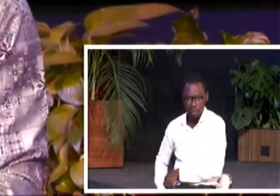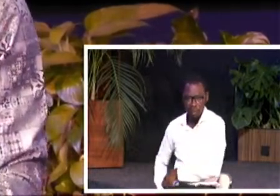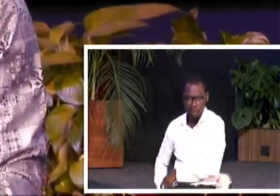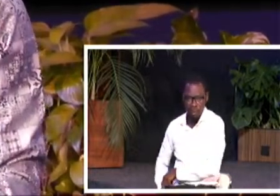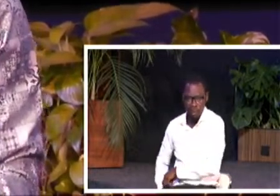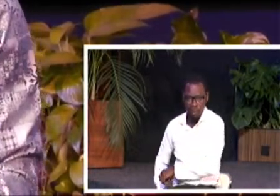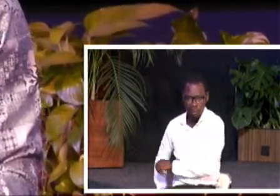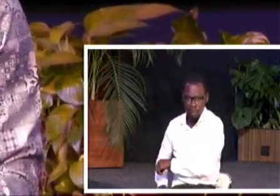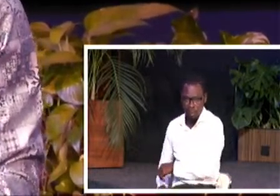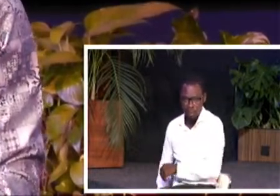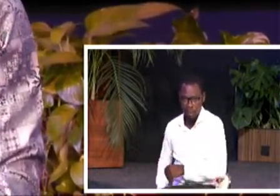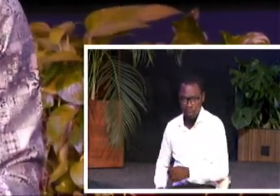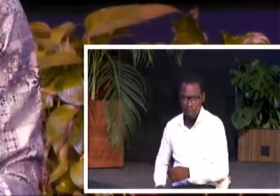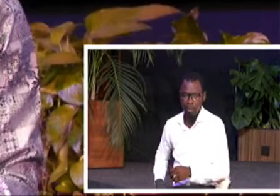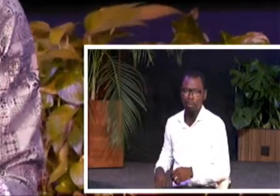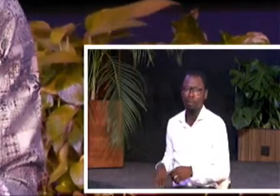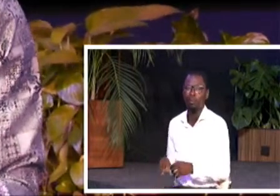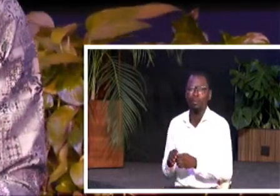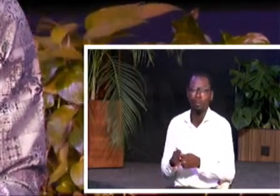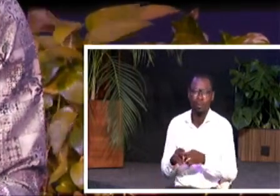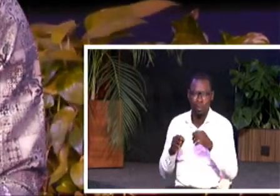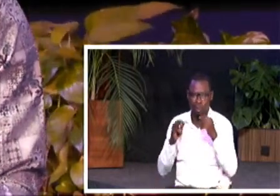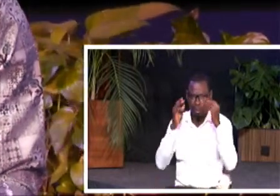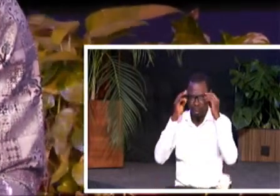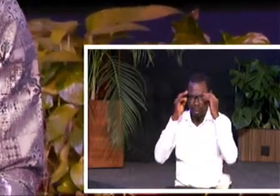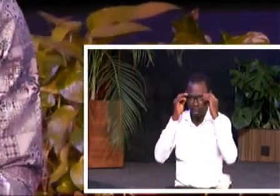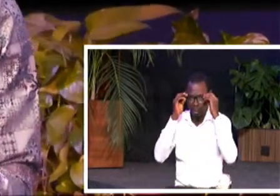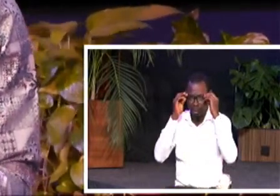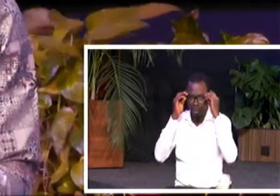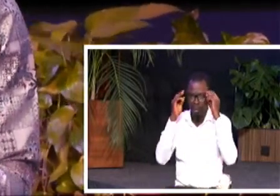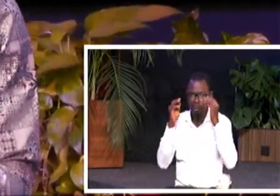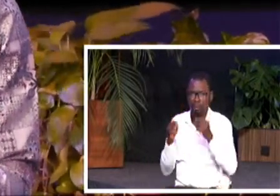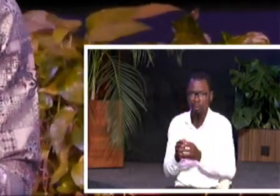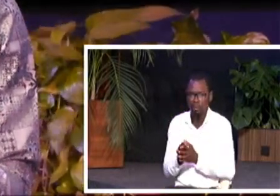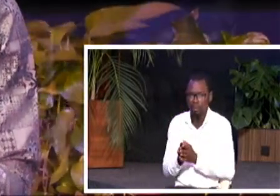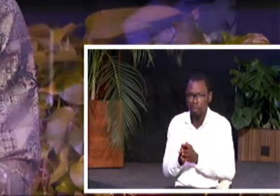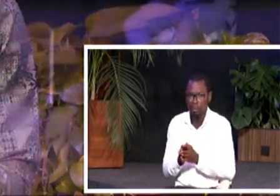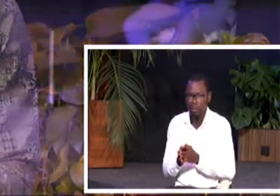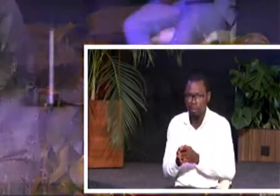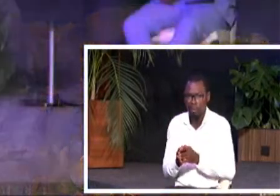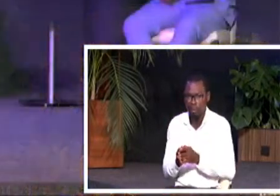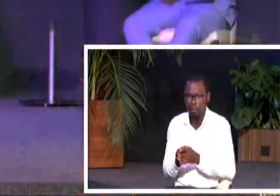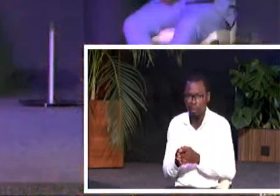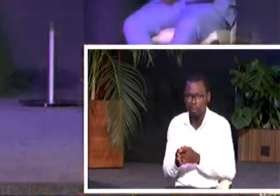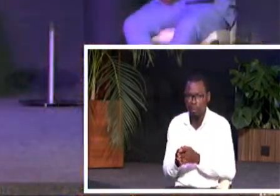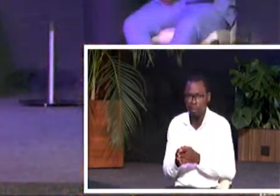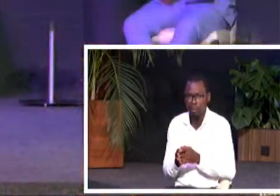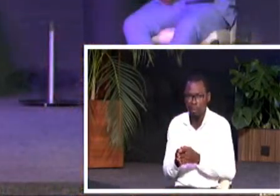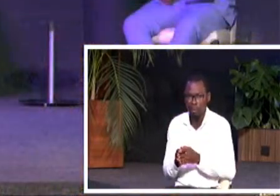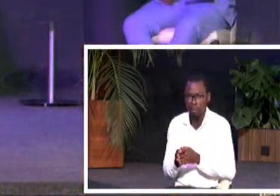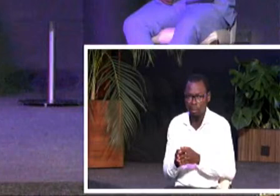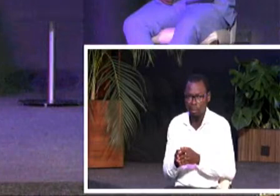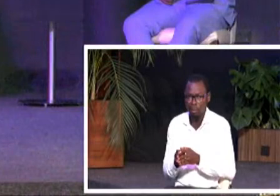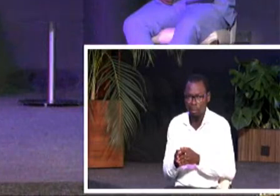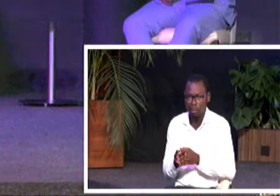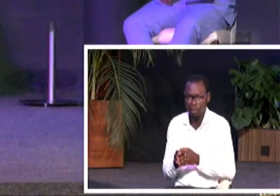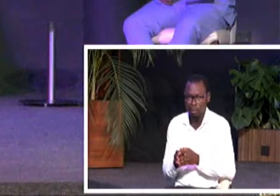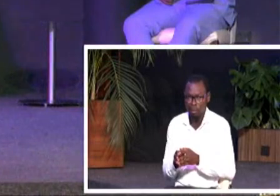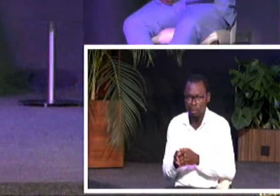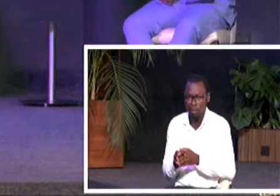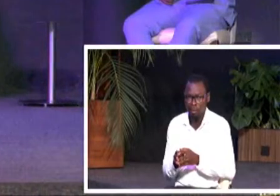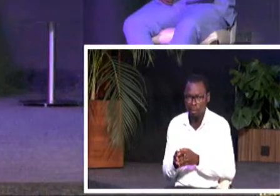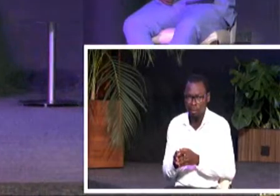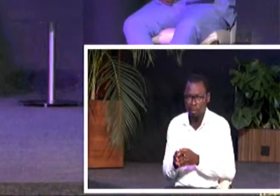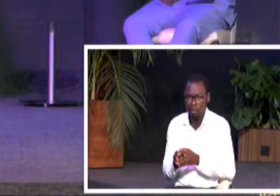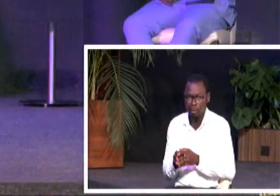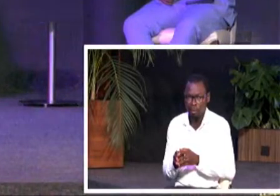question. I'm Moses. Moses, okay. At first, we were known to organic foods. But today, because of the high